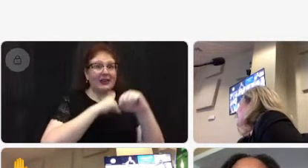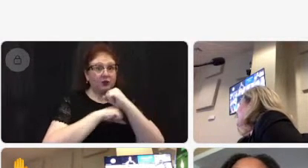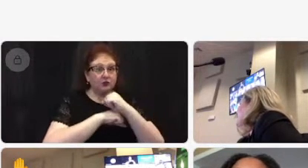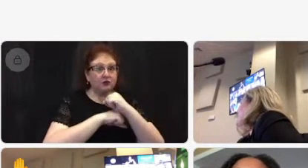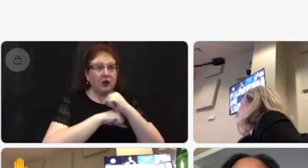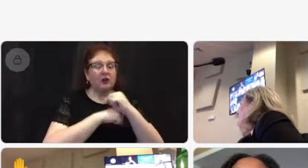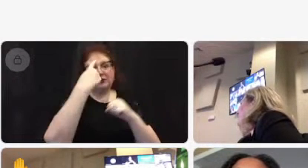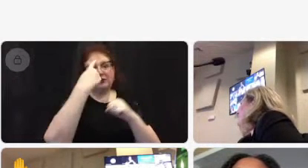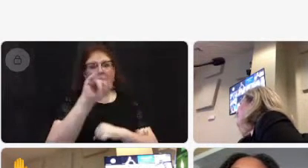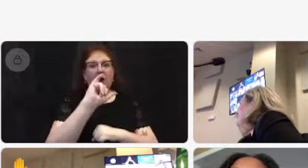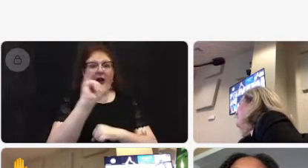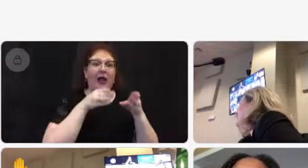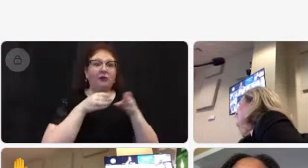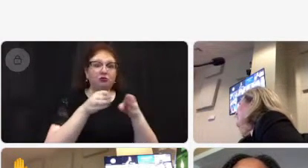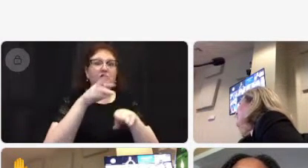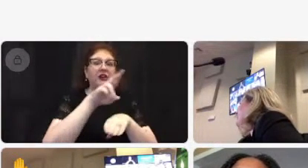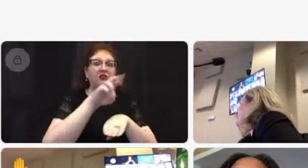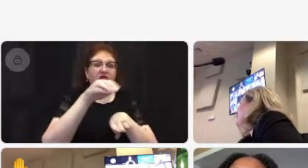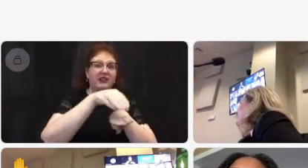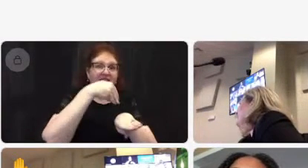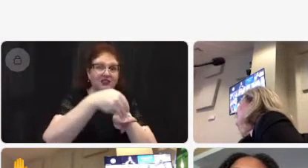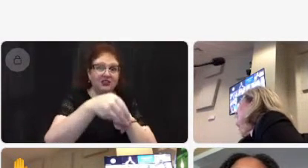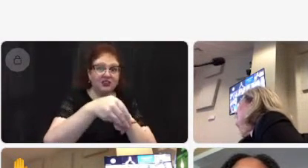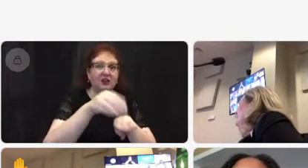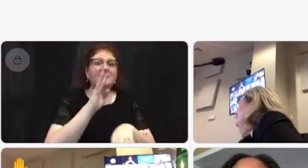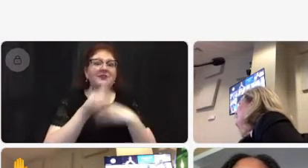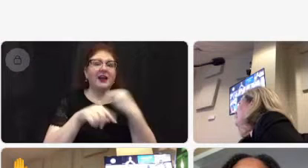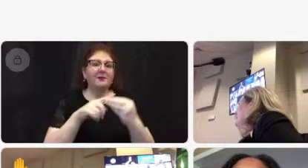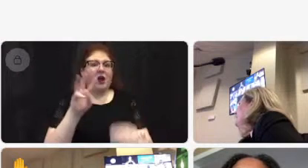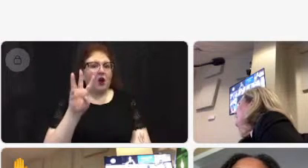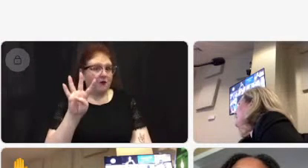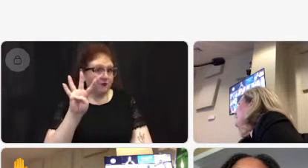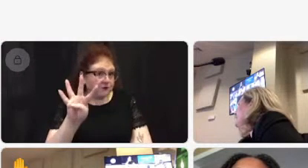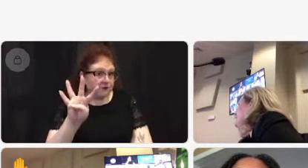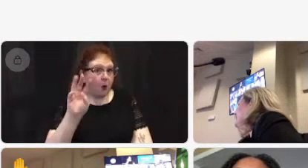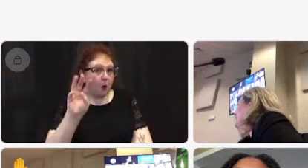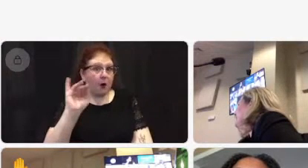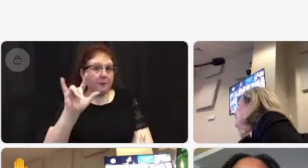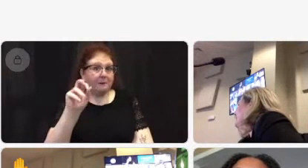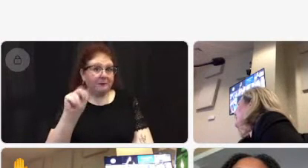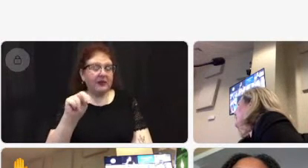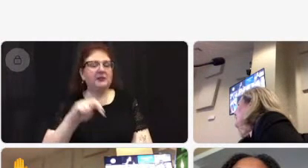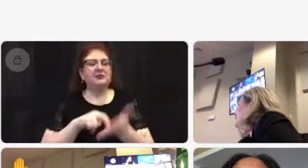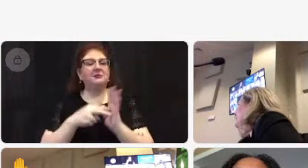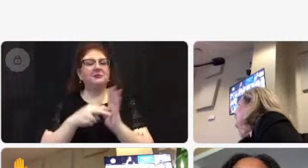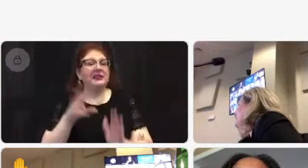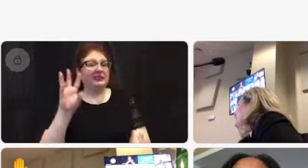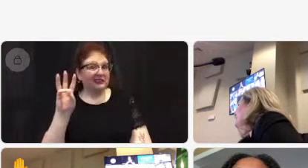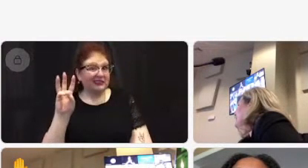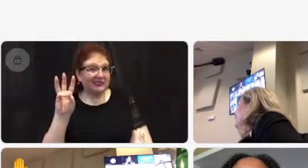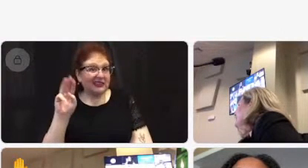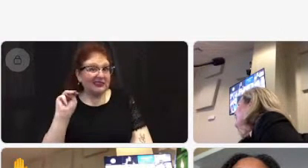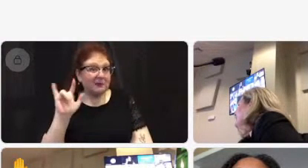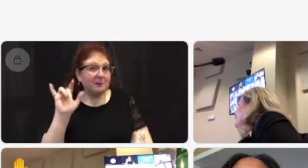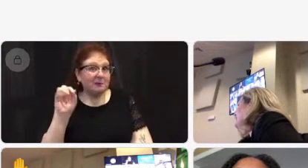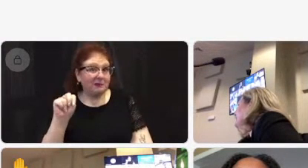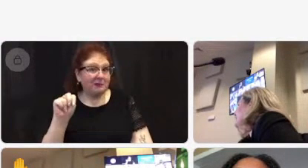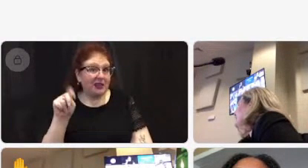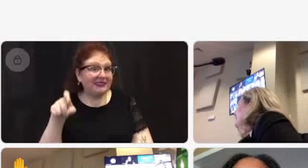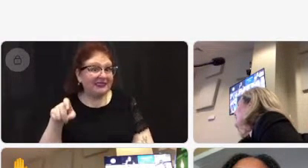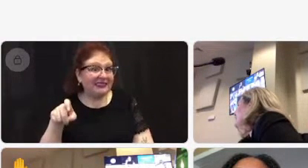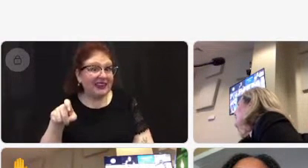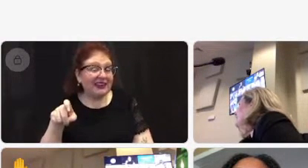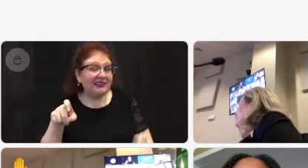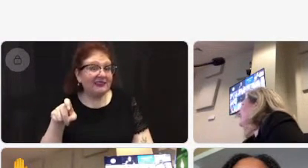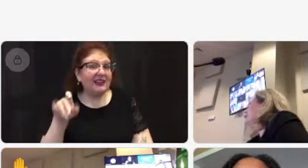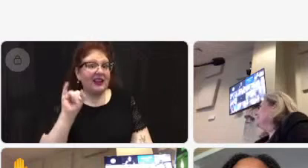resurfacing, so right now it's $4 million. And so which would mean it'll be $6 million if you add the current number. And so that's